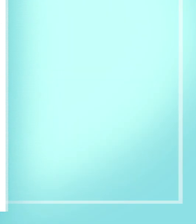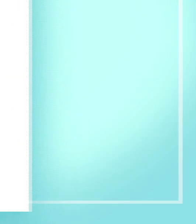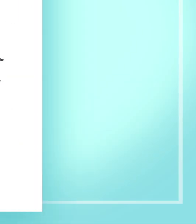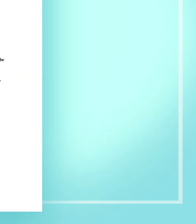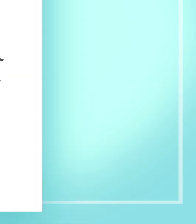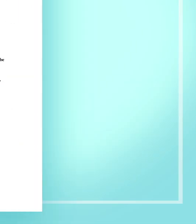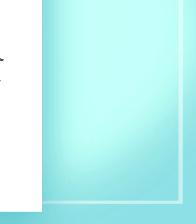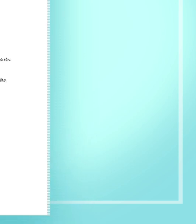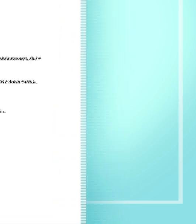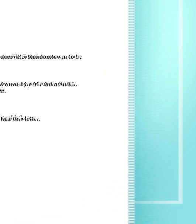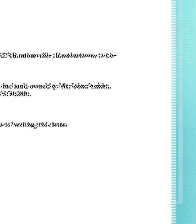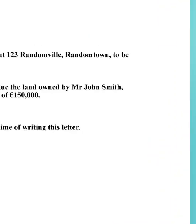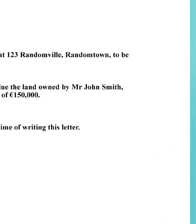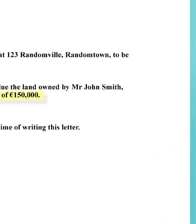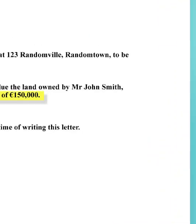of the land.